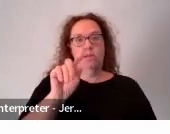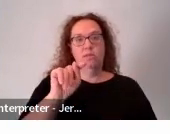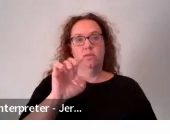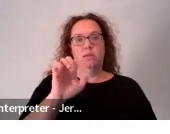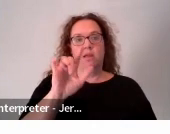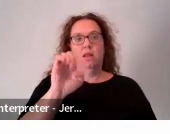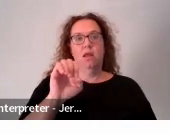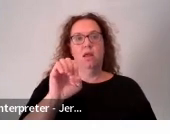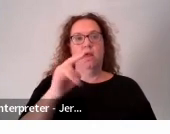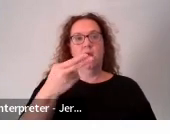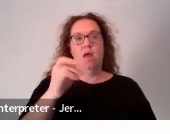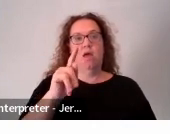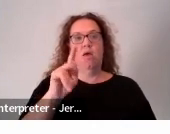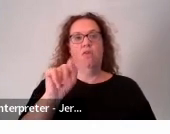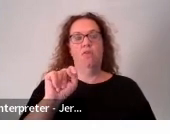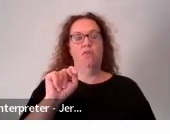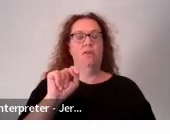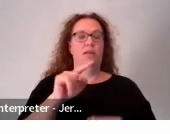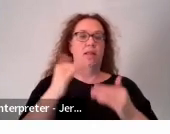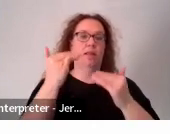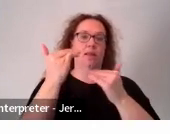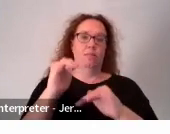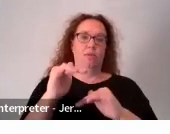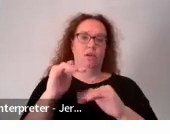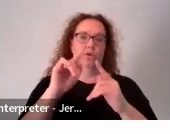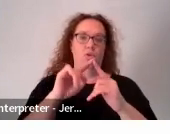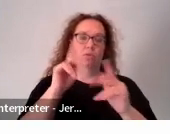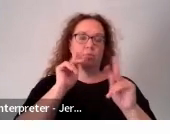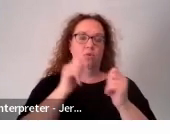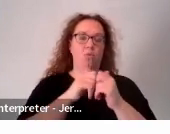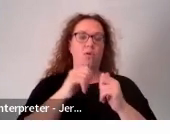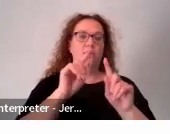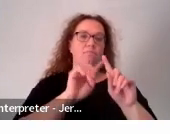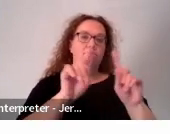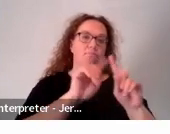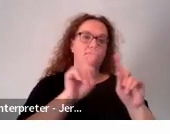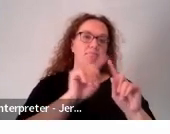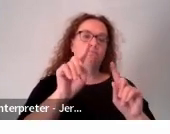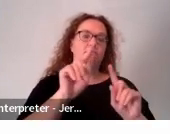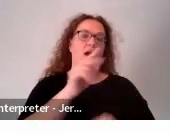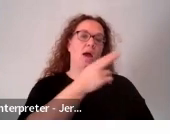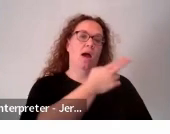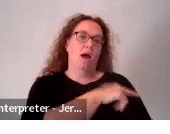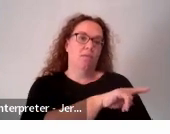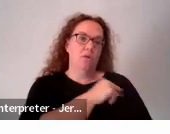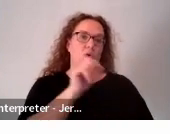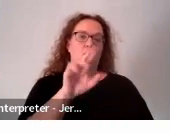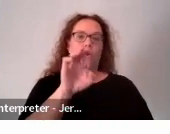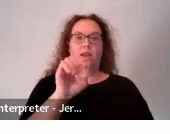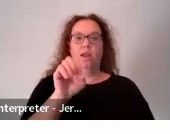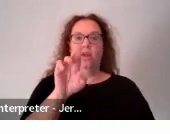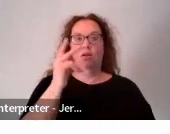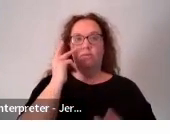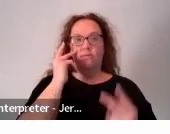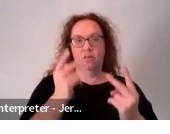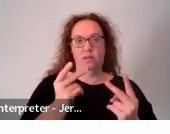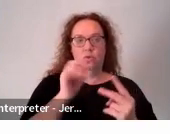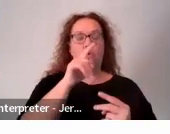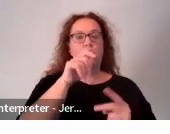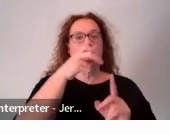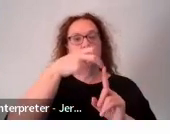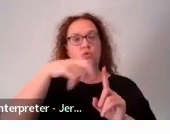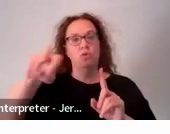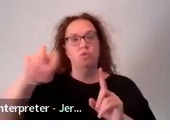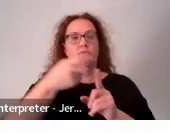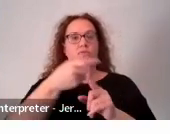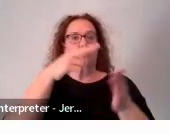is limited only to individuals with multiple hospitalizations or ER visits. or those who are transitioning out of a